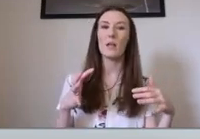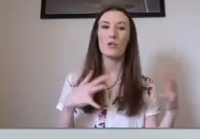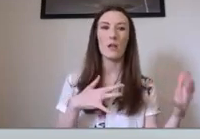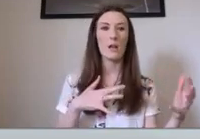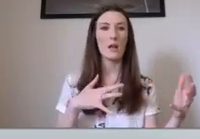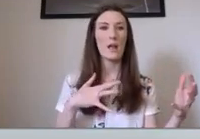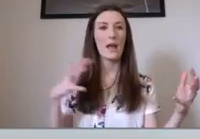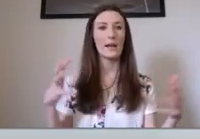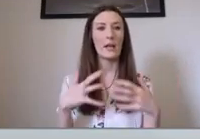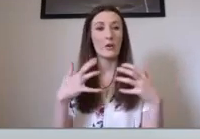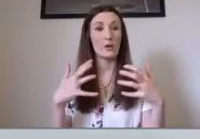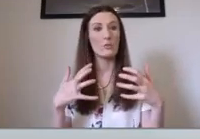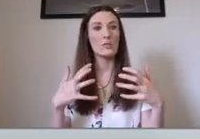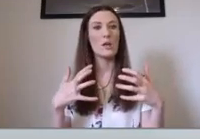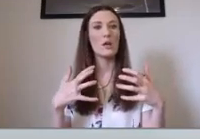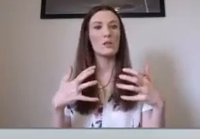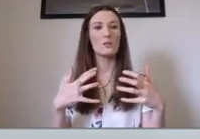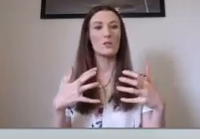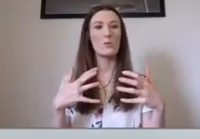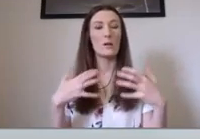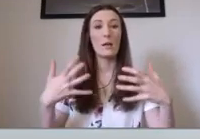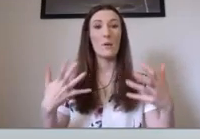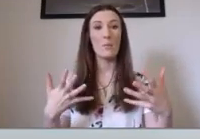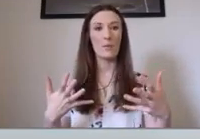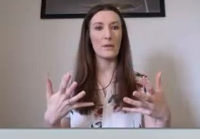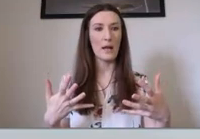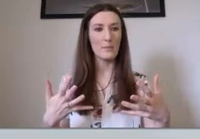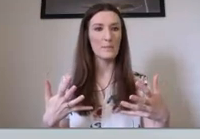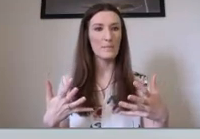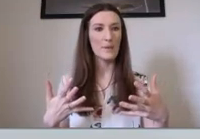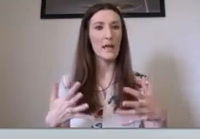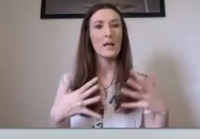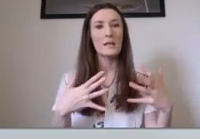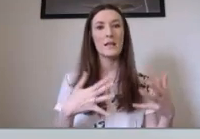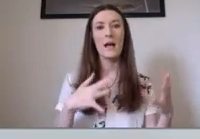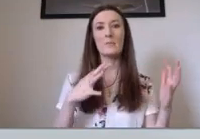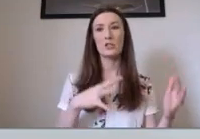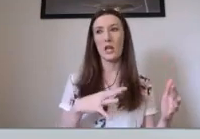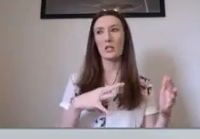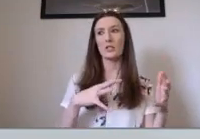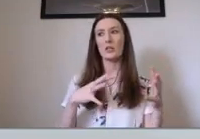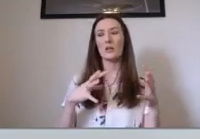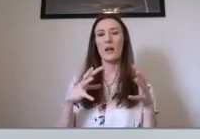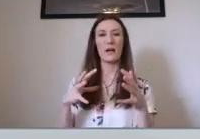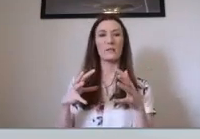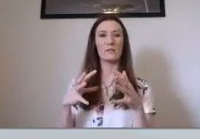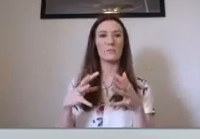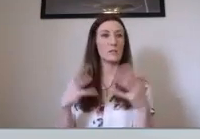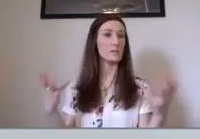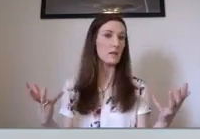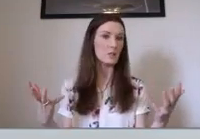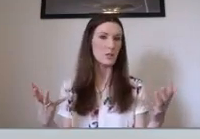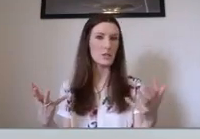constantly being created and introduced to keep up with the times. Okay? Times change